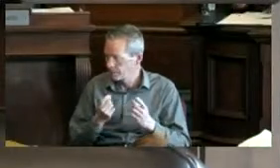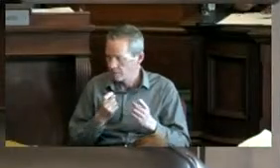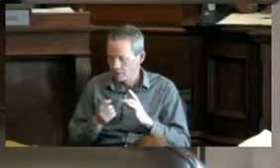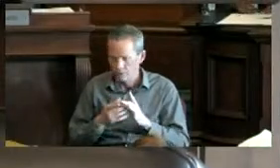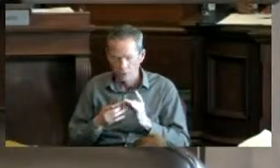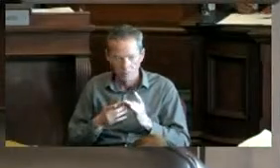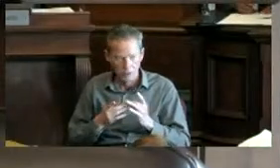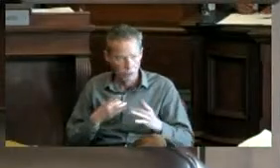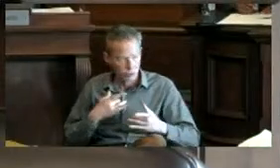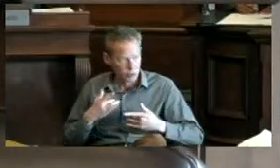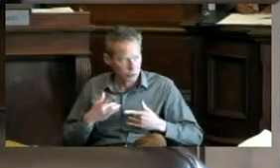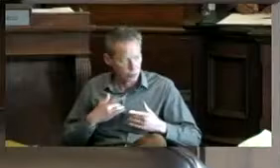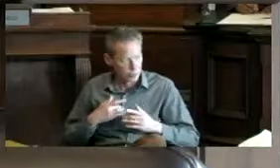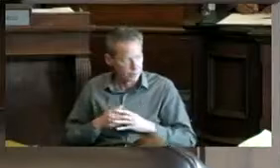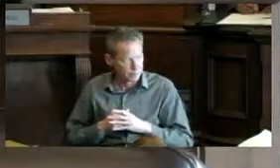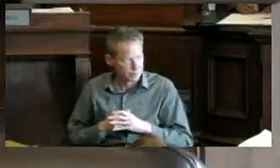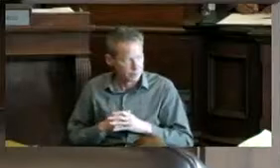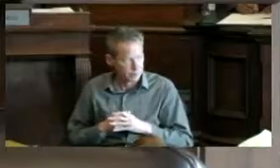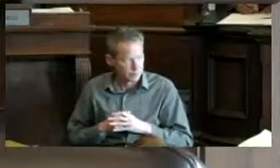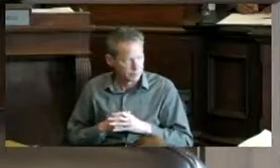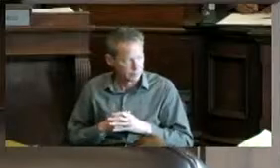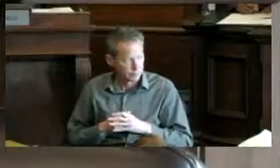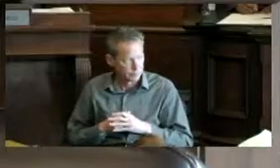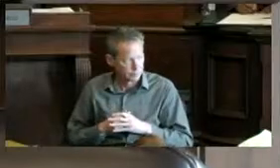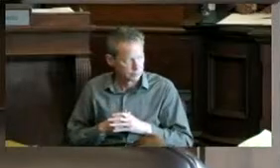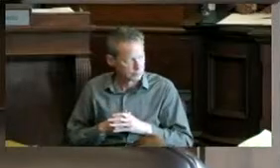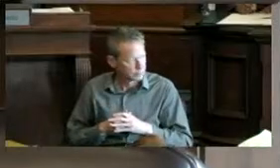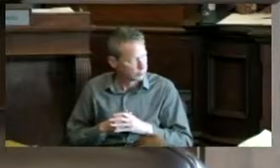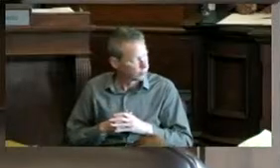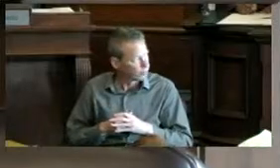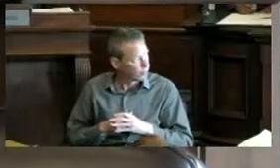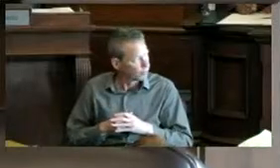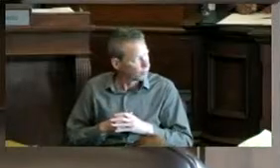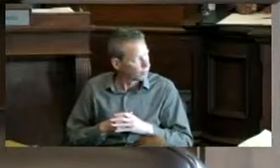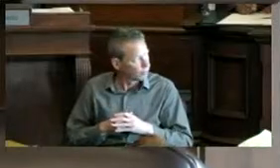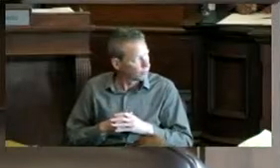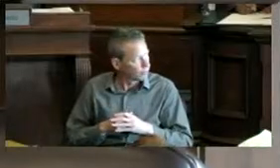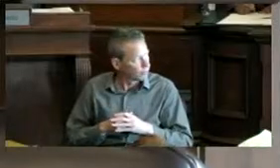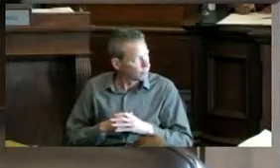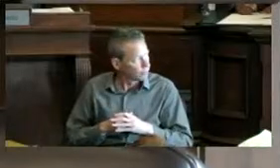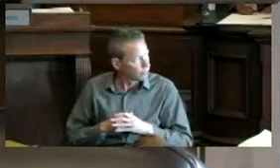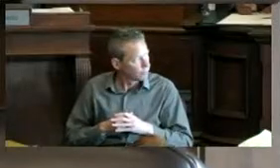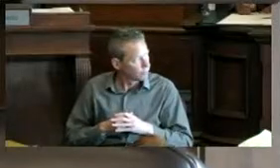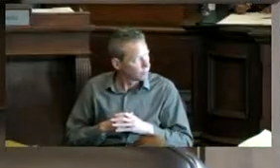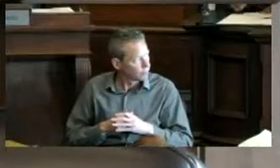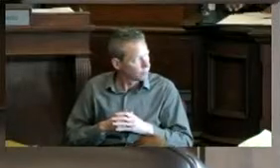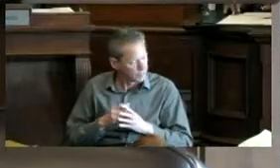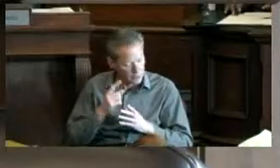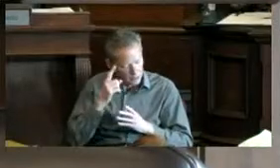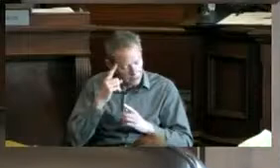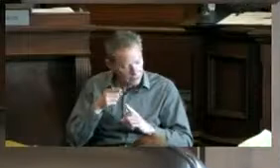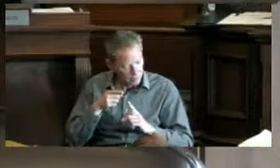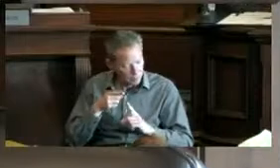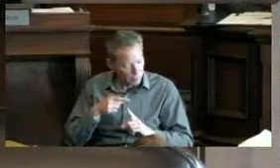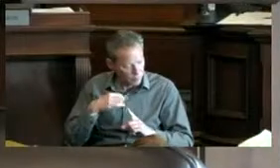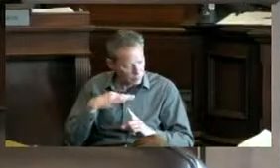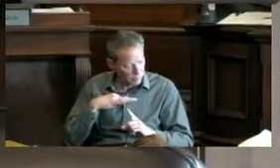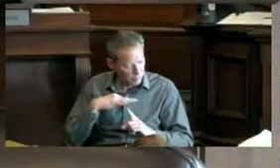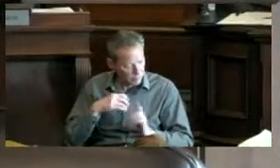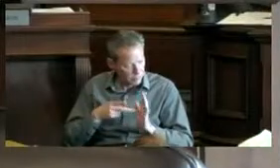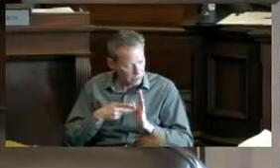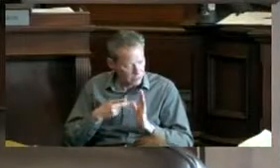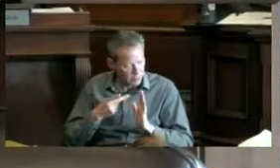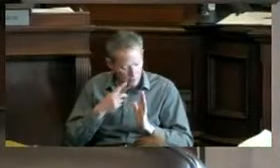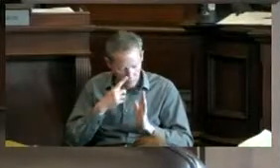questions, comments, or concerns? I believe I'll take the point of privilege. I just wanted to double